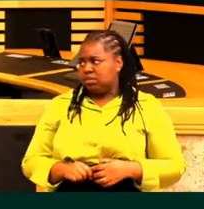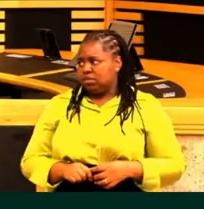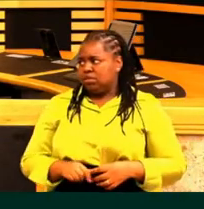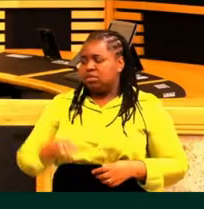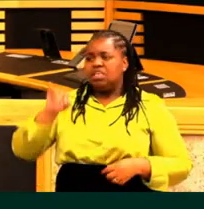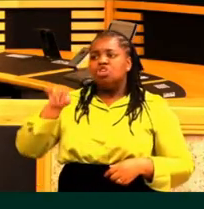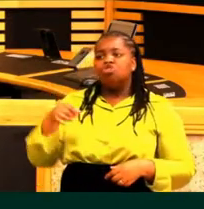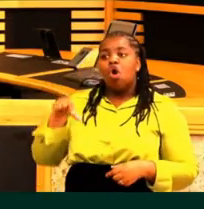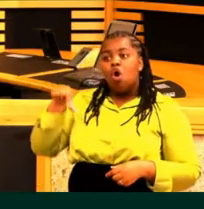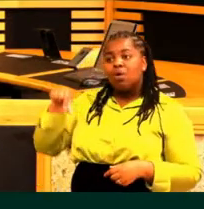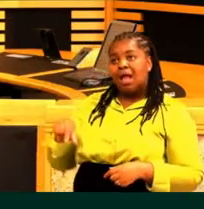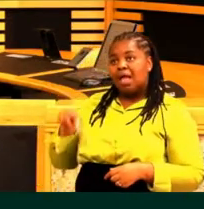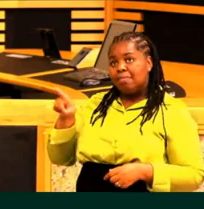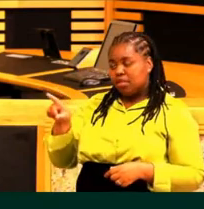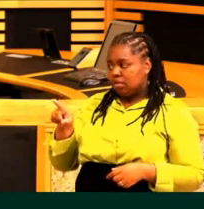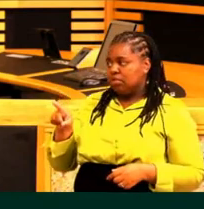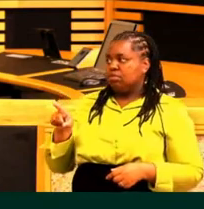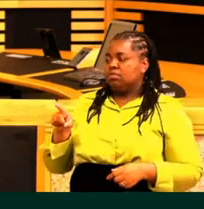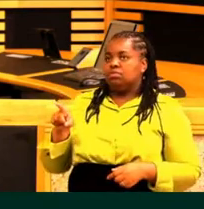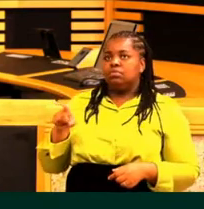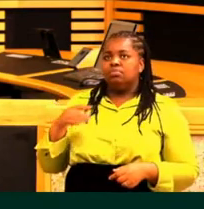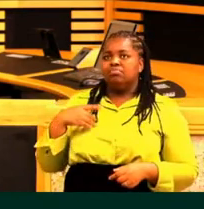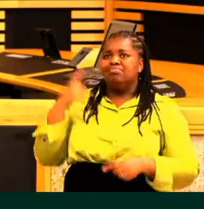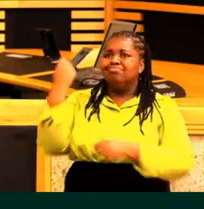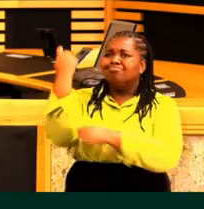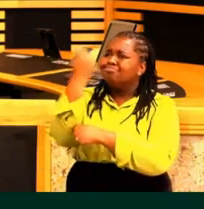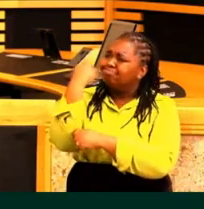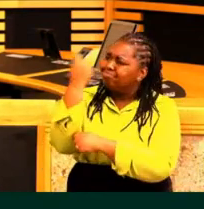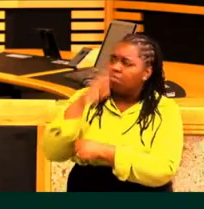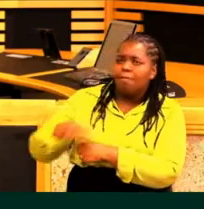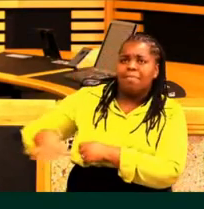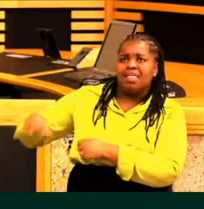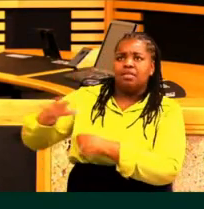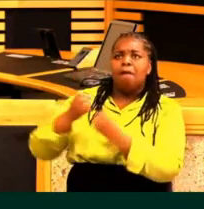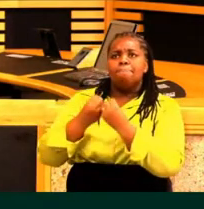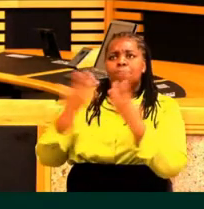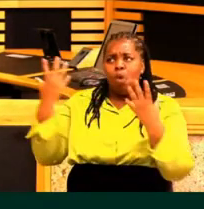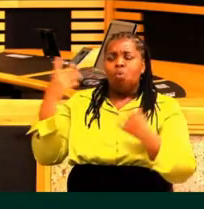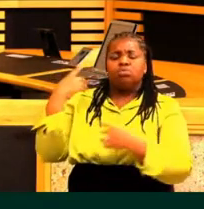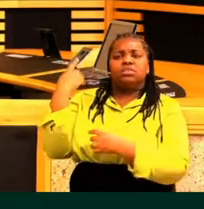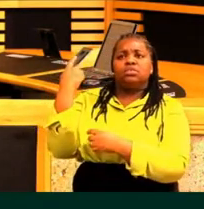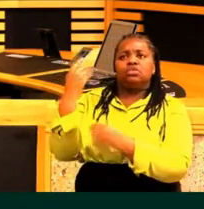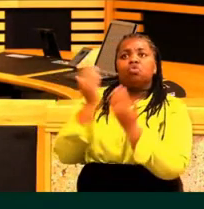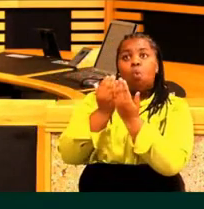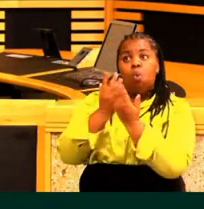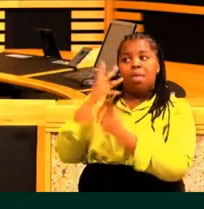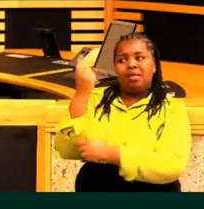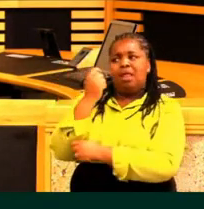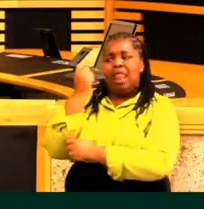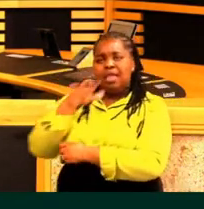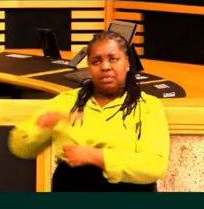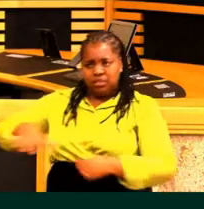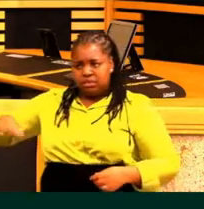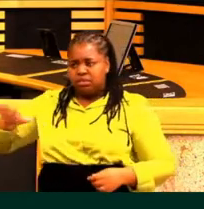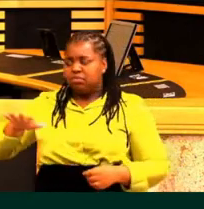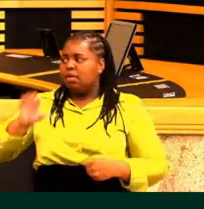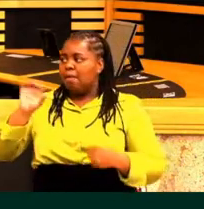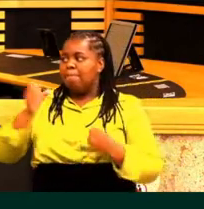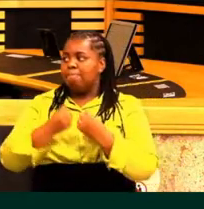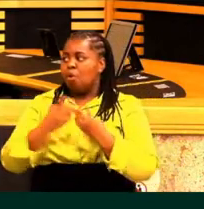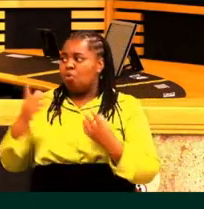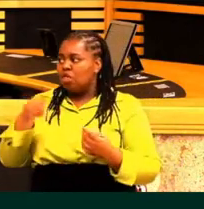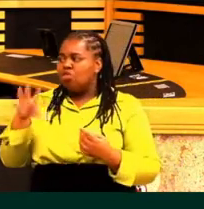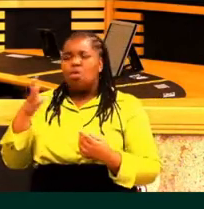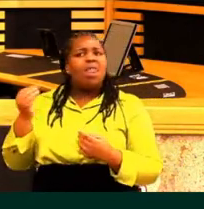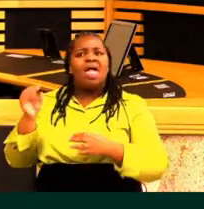is fairly remote and Rural most of the schools are in rural areas um although most of them